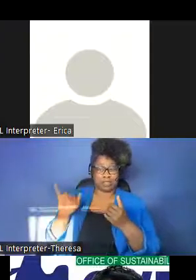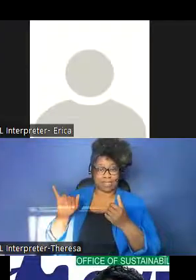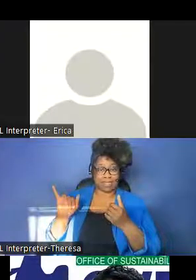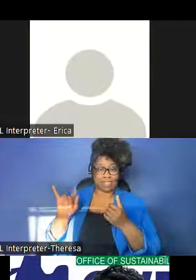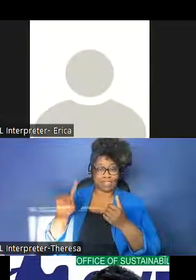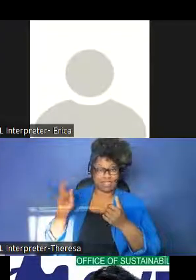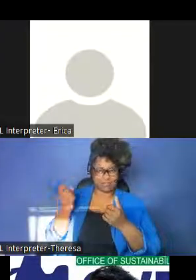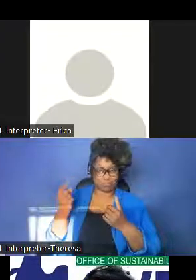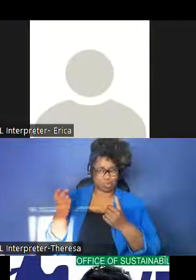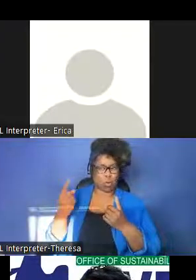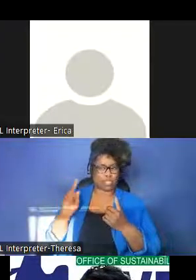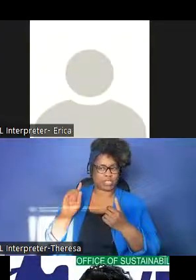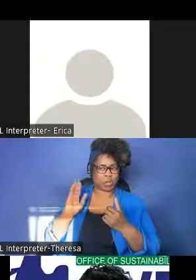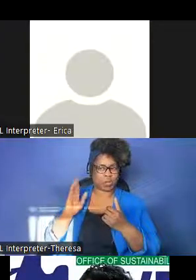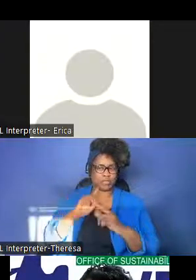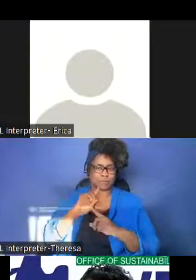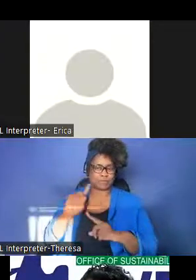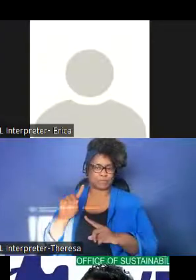in just a second.